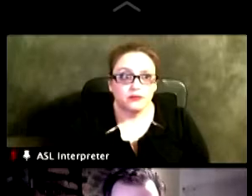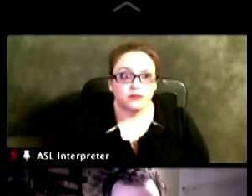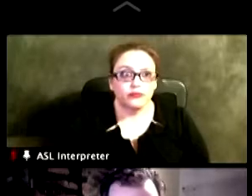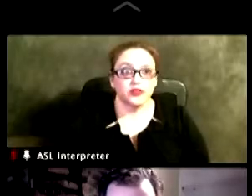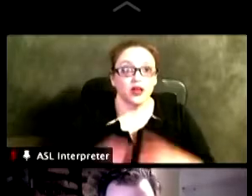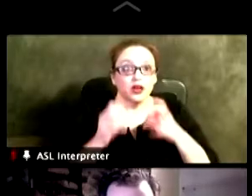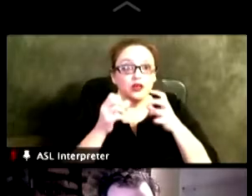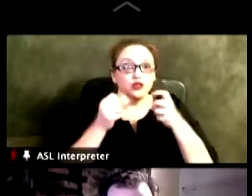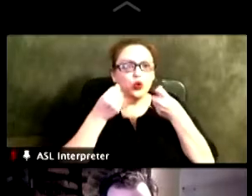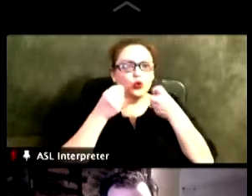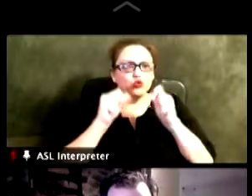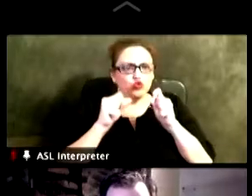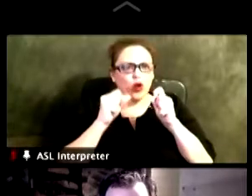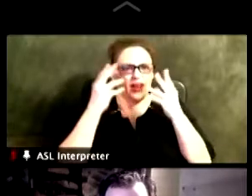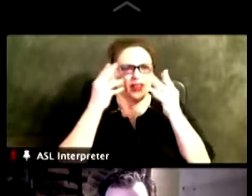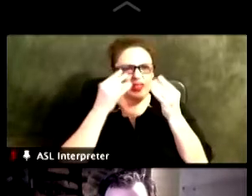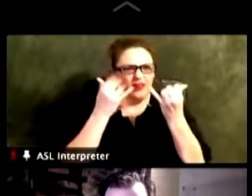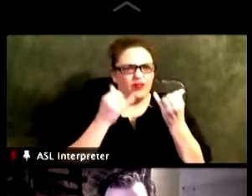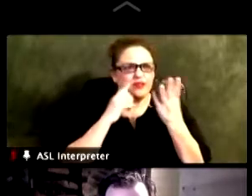as you can.